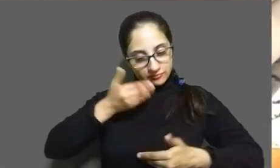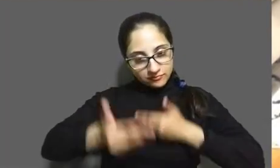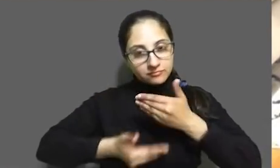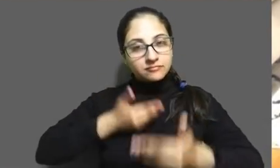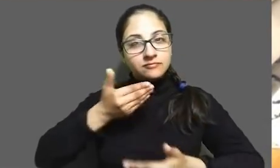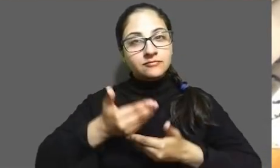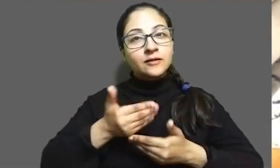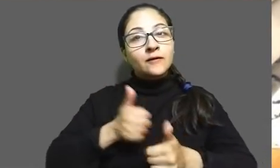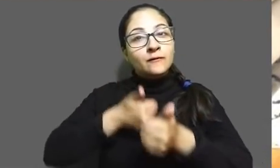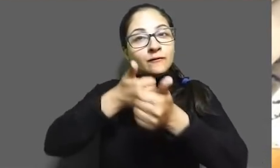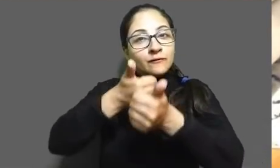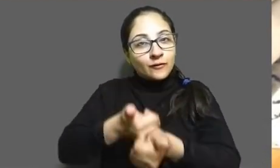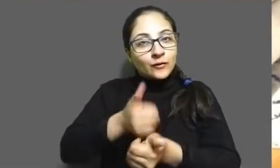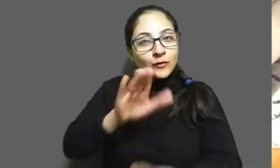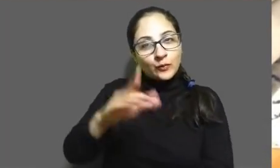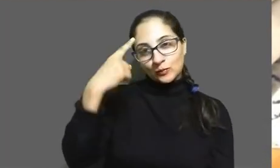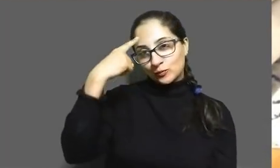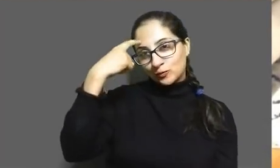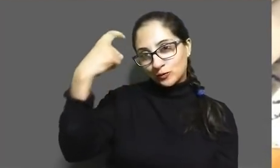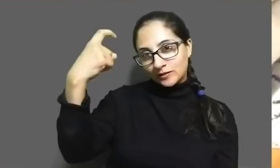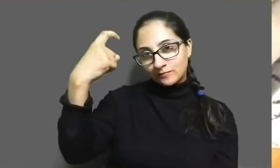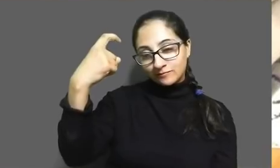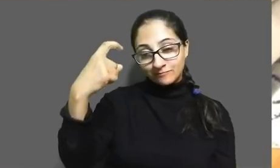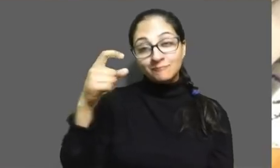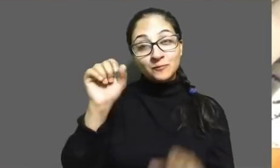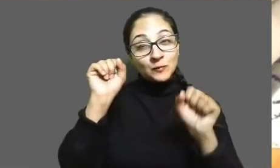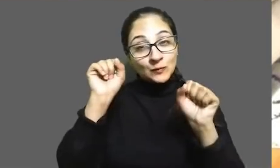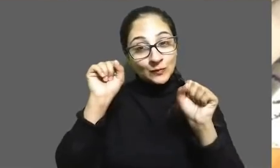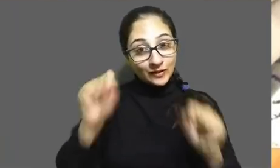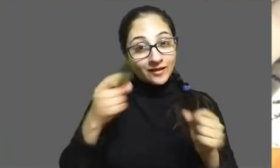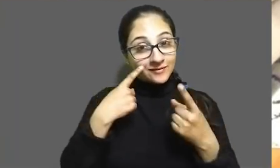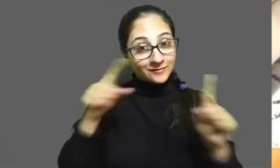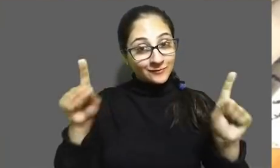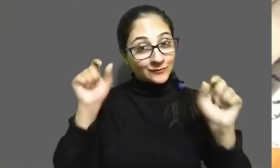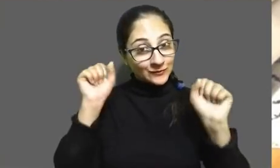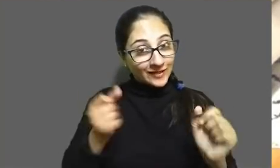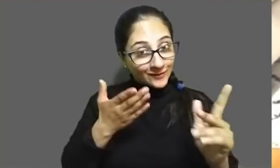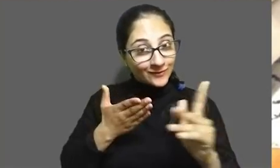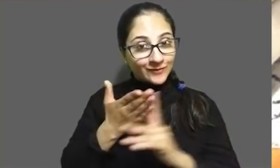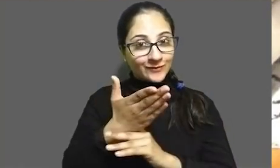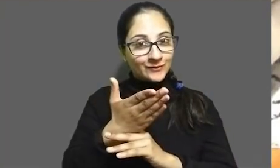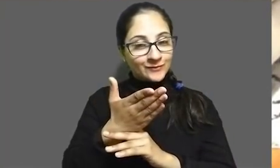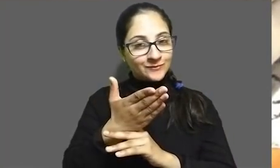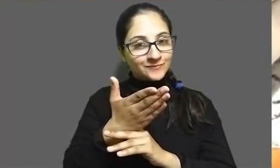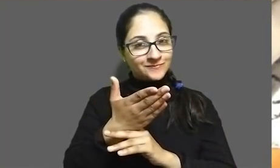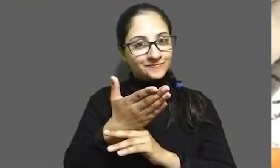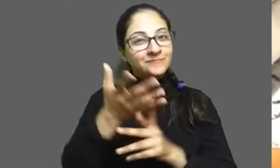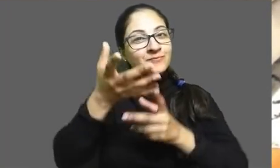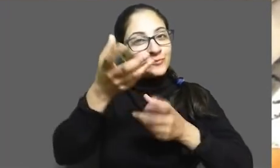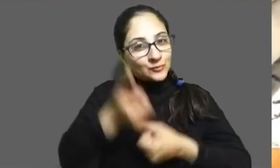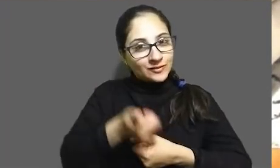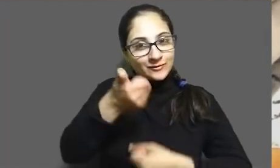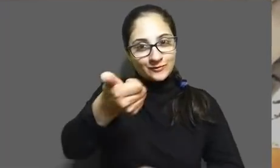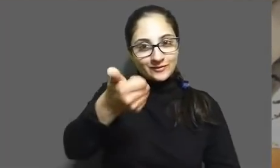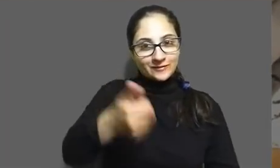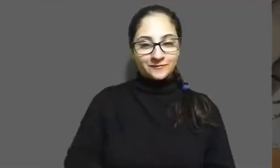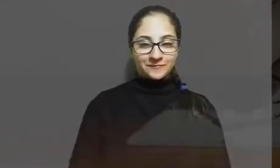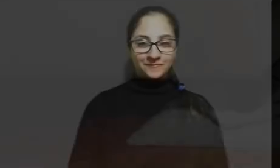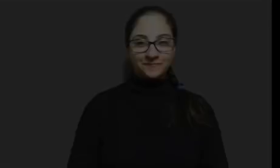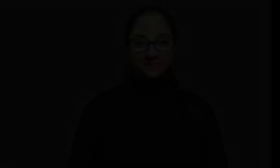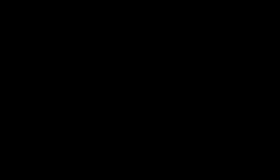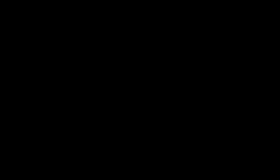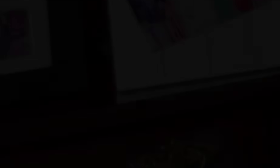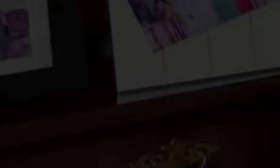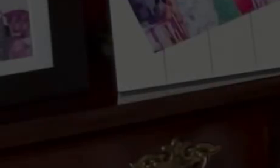losses and move confidently in the direction of your dreams. You can so do this.